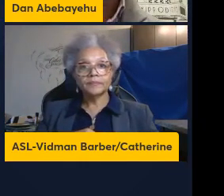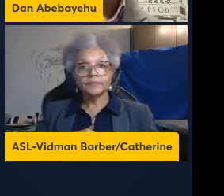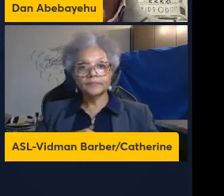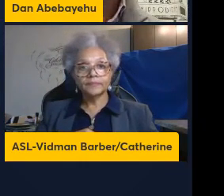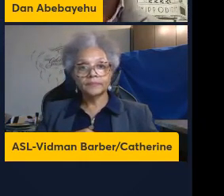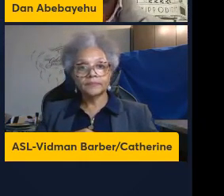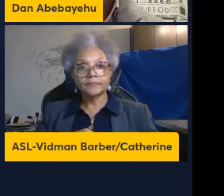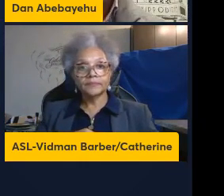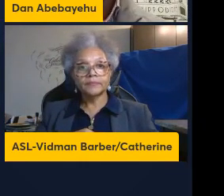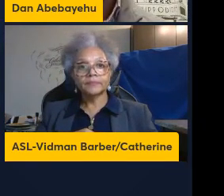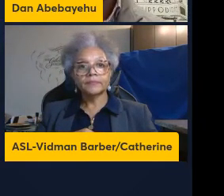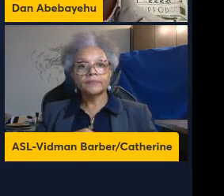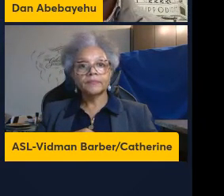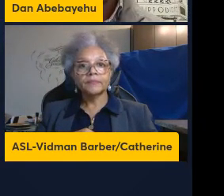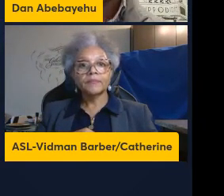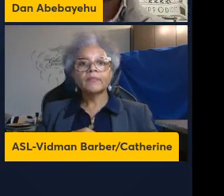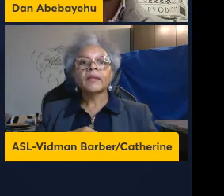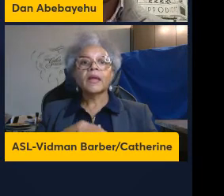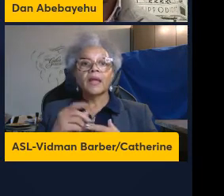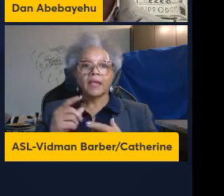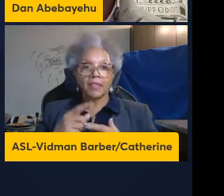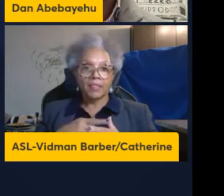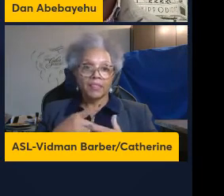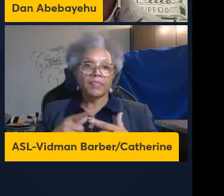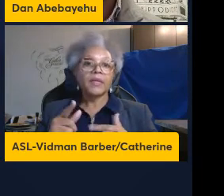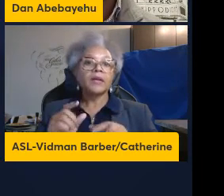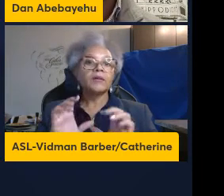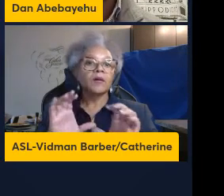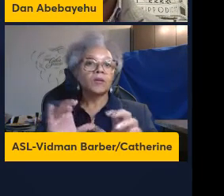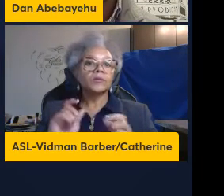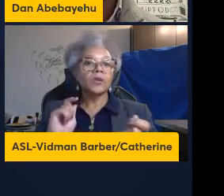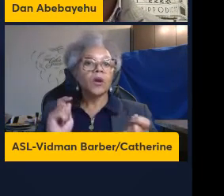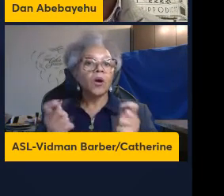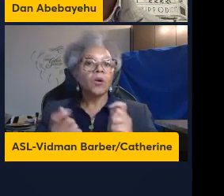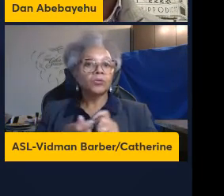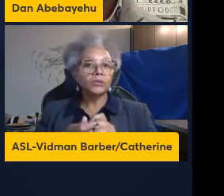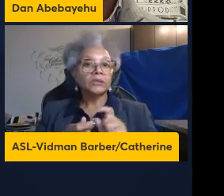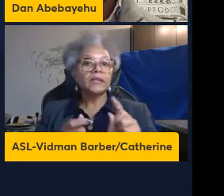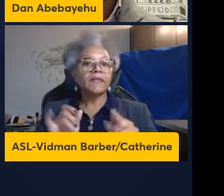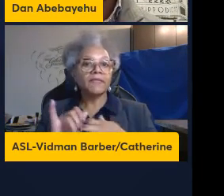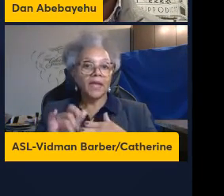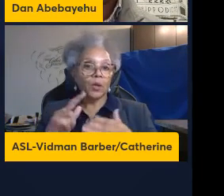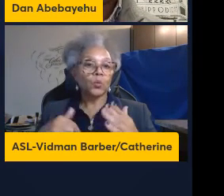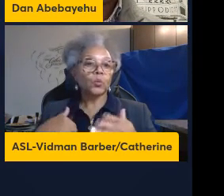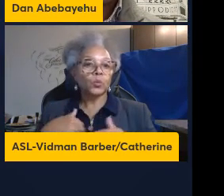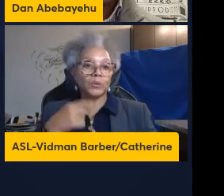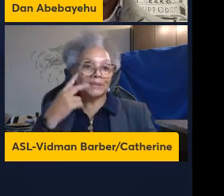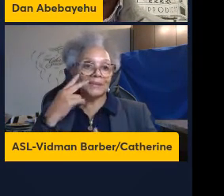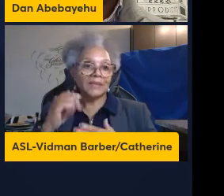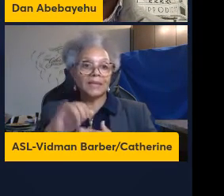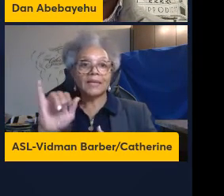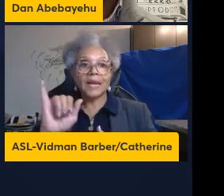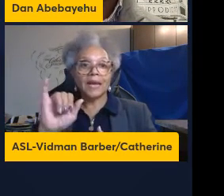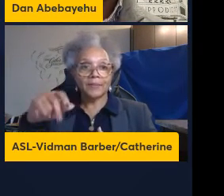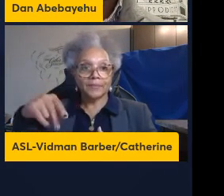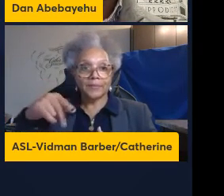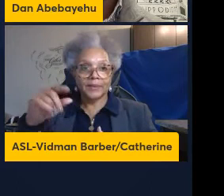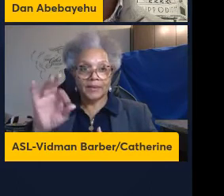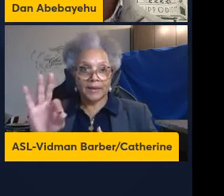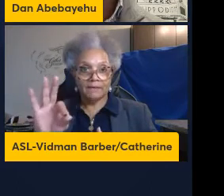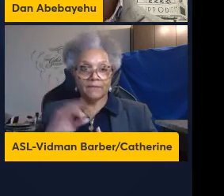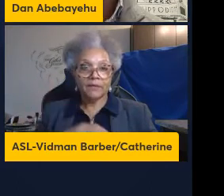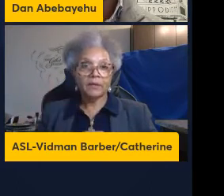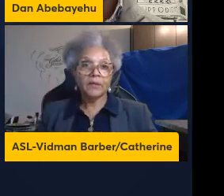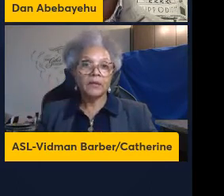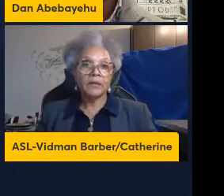Thy1, which then drives altered mechanotransduction that we see in IPF. So the way that